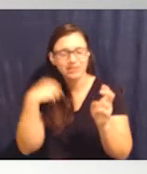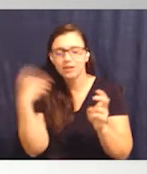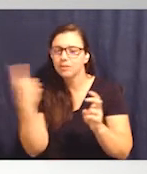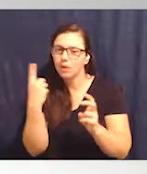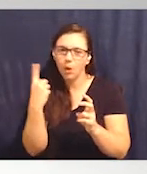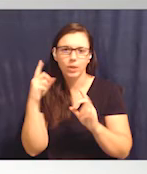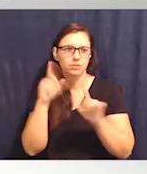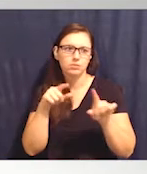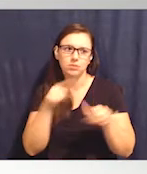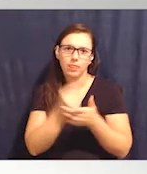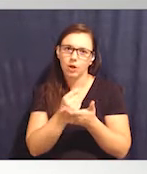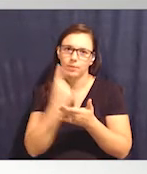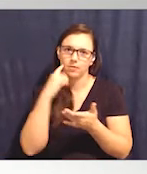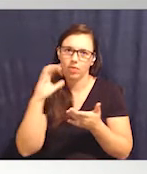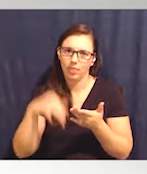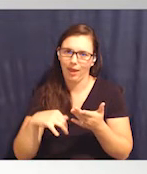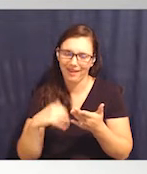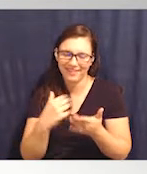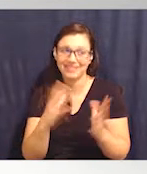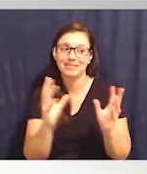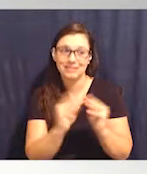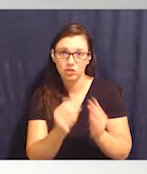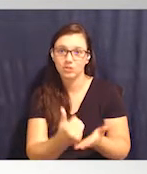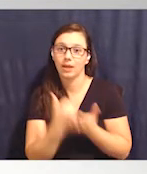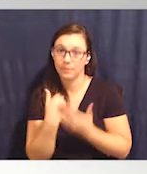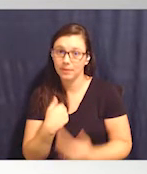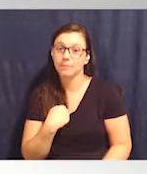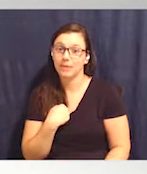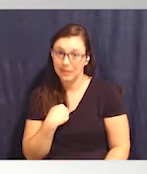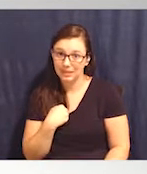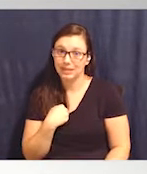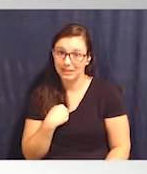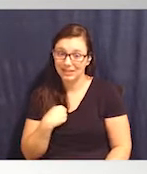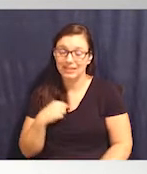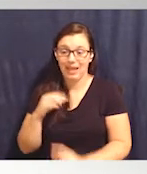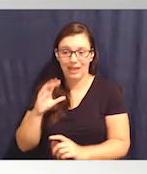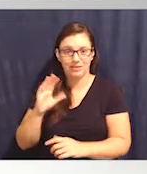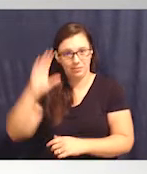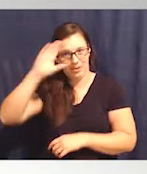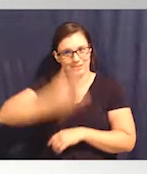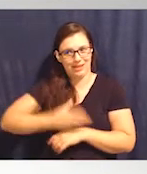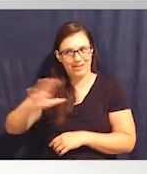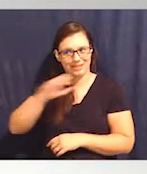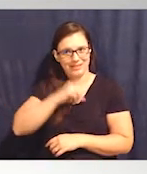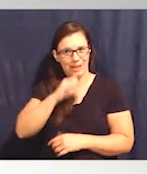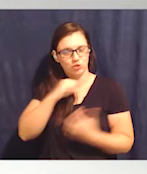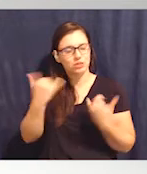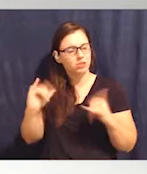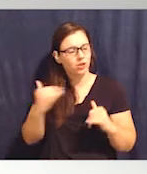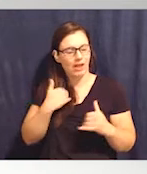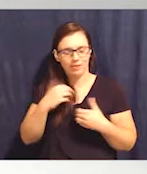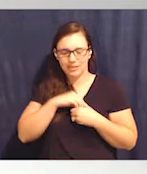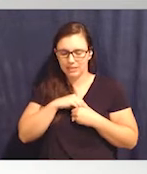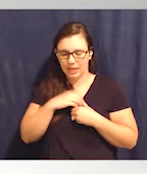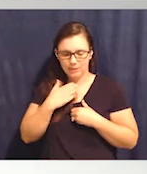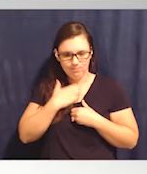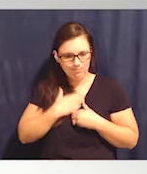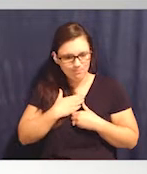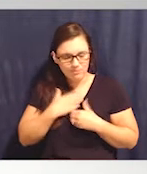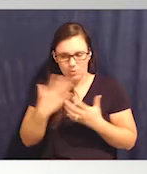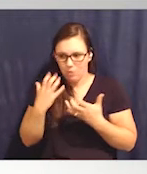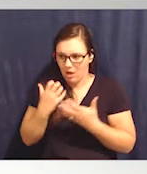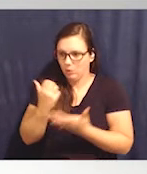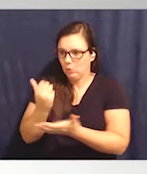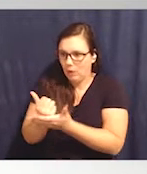sessions help me. Even at his age, there is still that desire to hover, to help, to rescue, instead